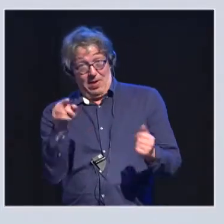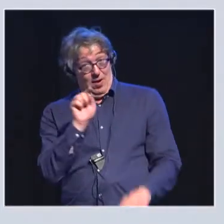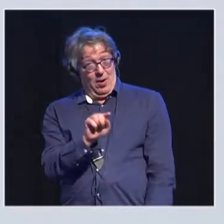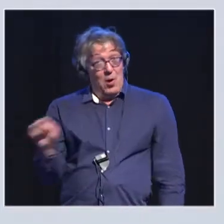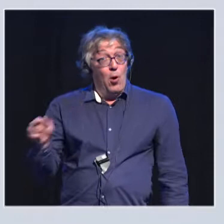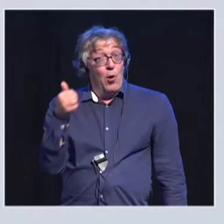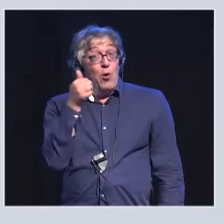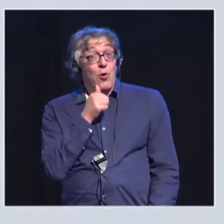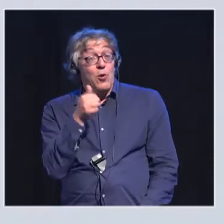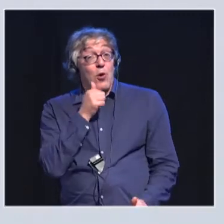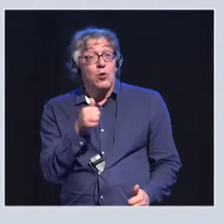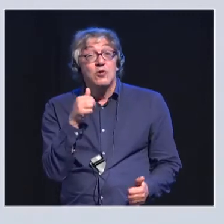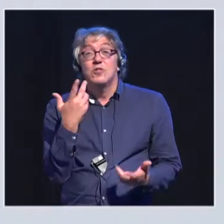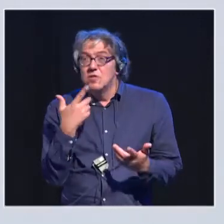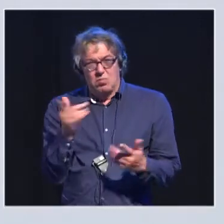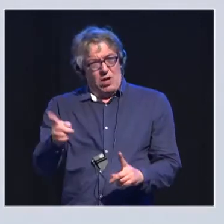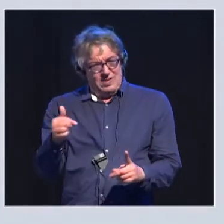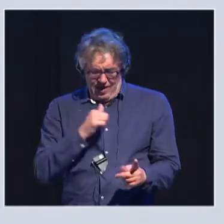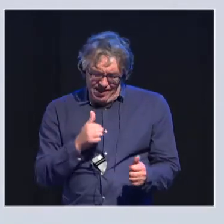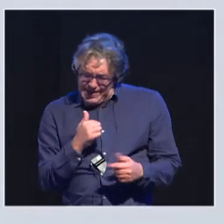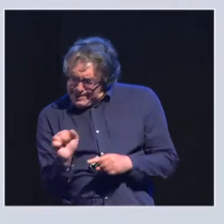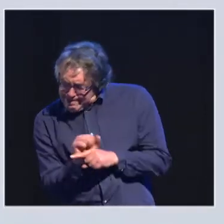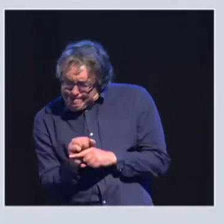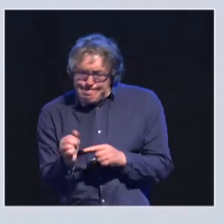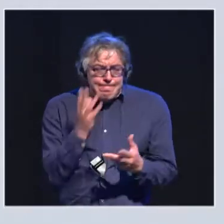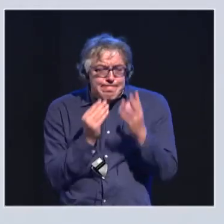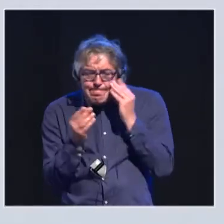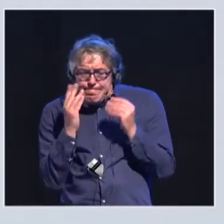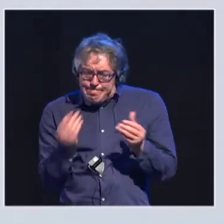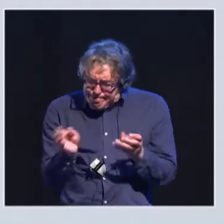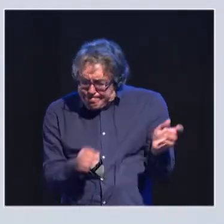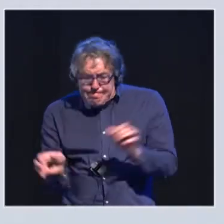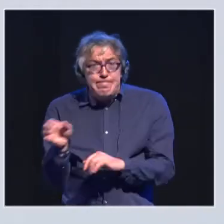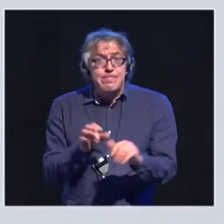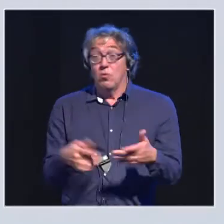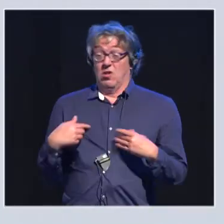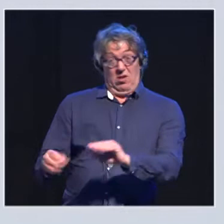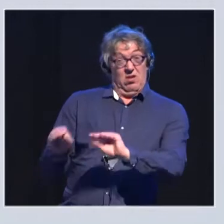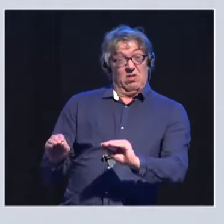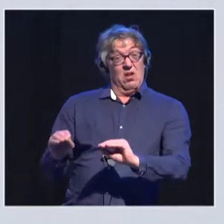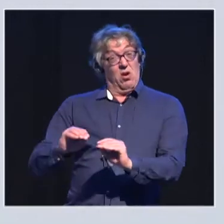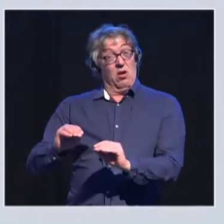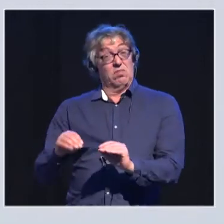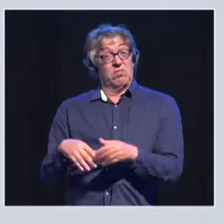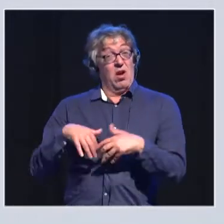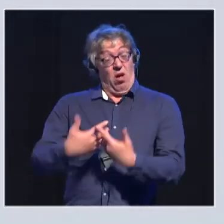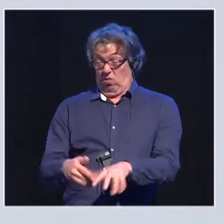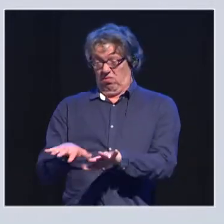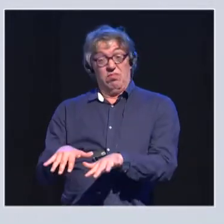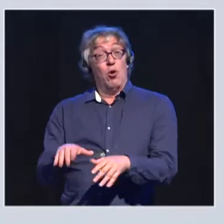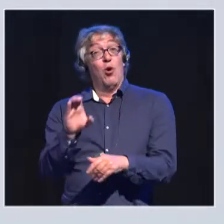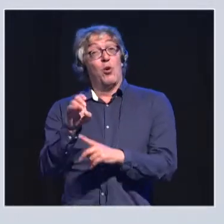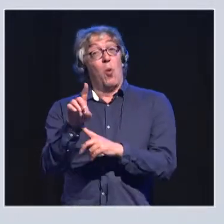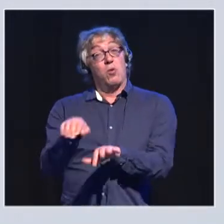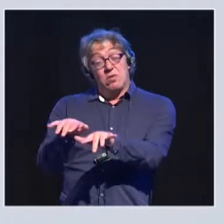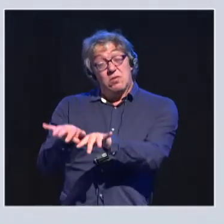have this experience, you teach them how to code now, and you come back like a week later, you see them coming up with new ideas. Kids